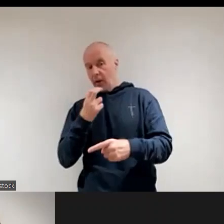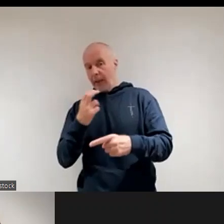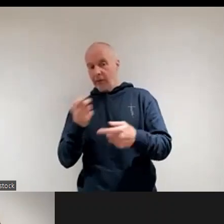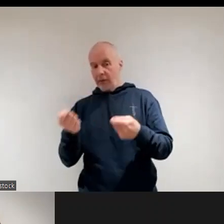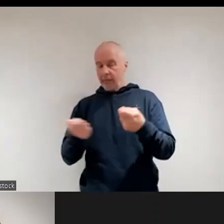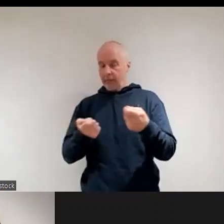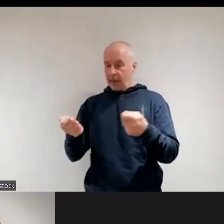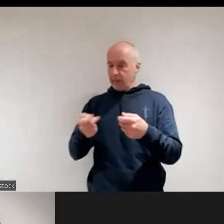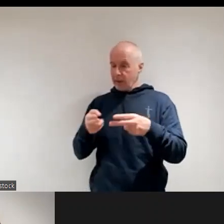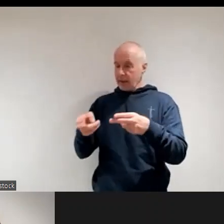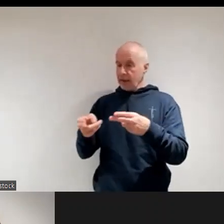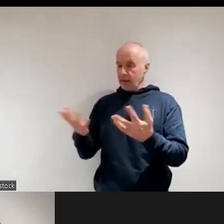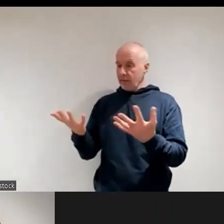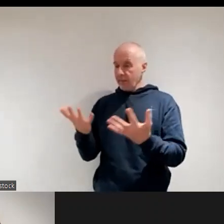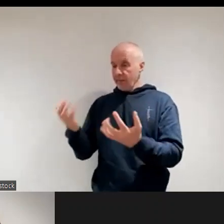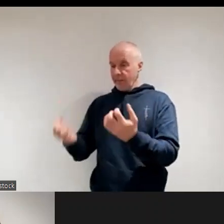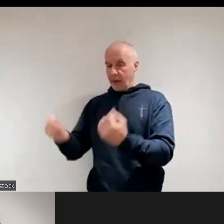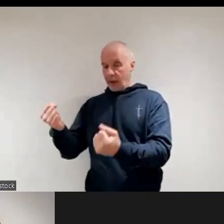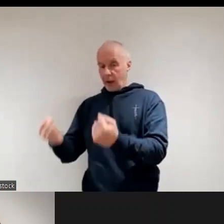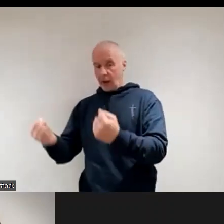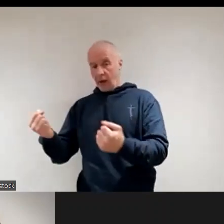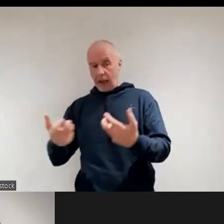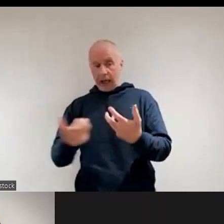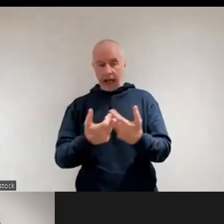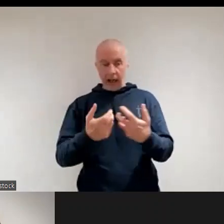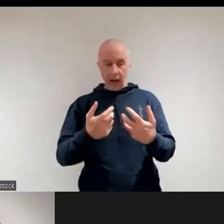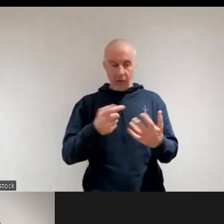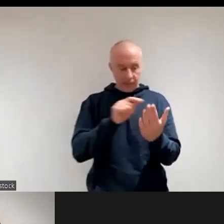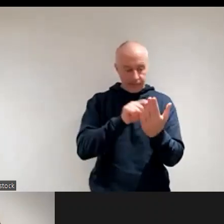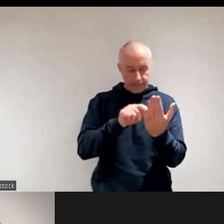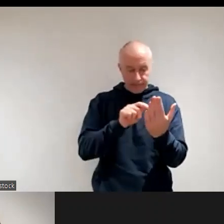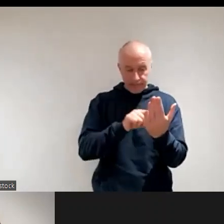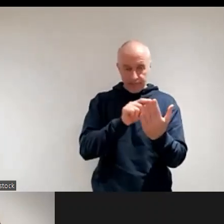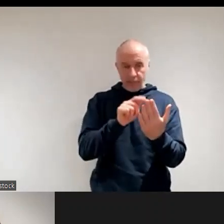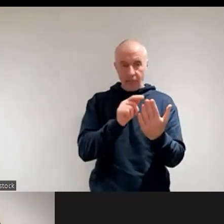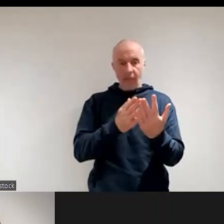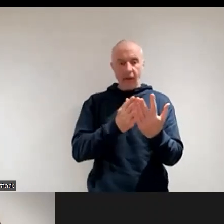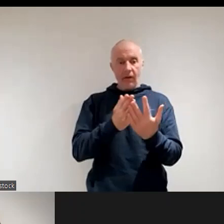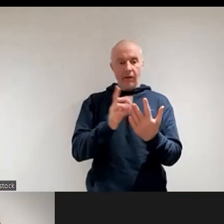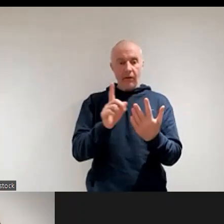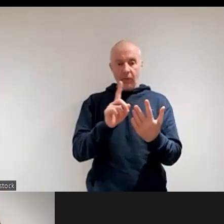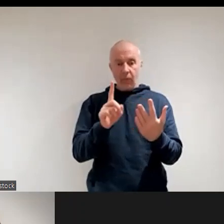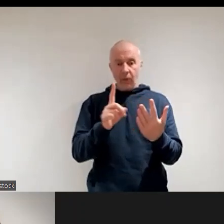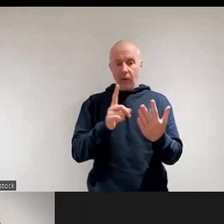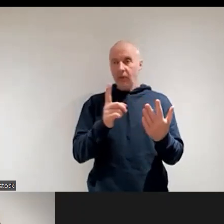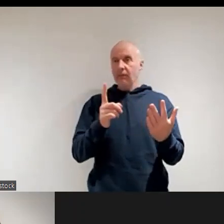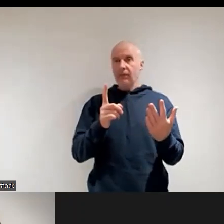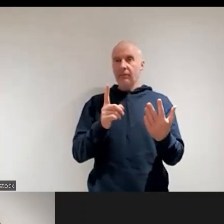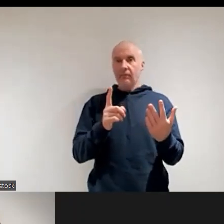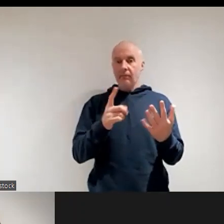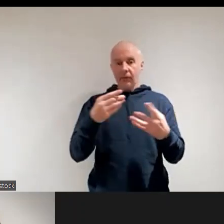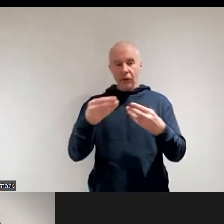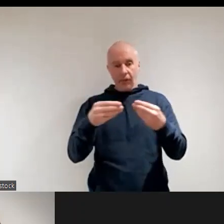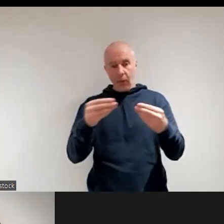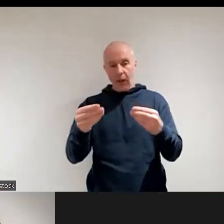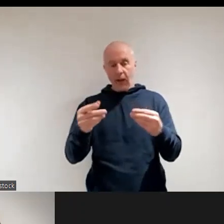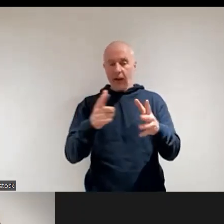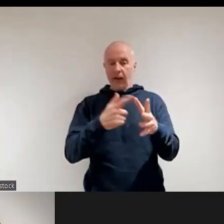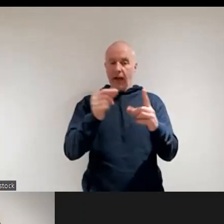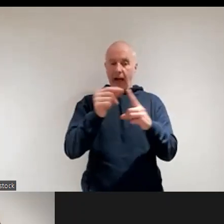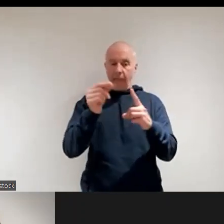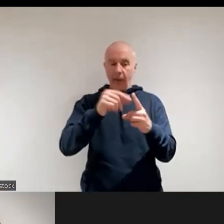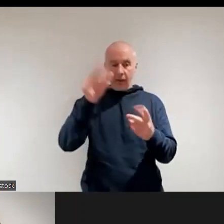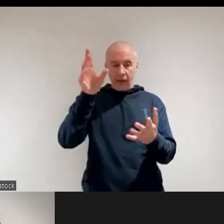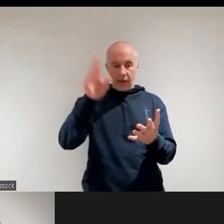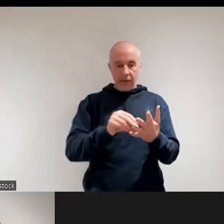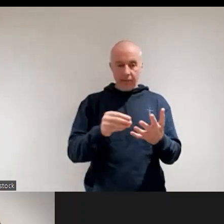the car, how you control everything through your software platform based on